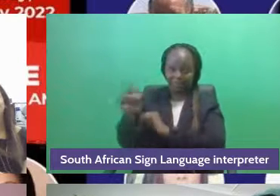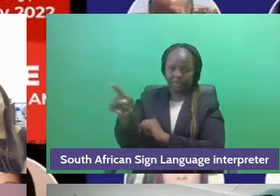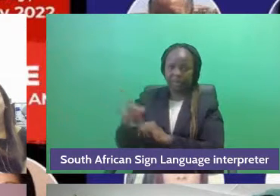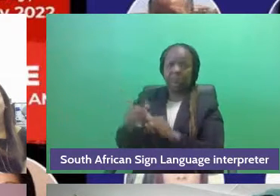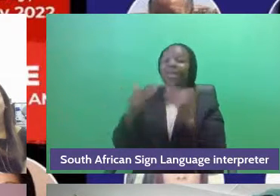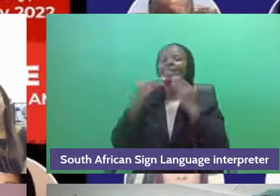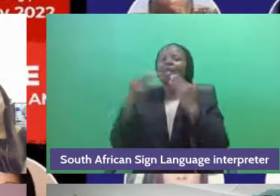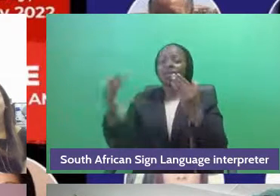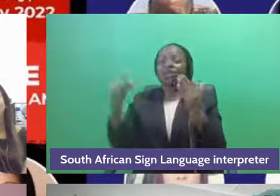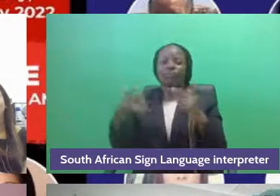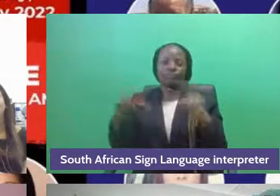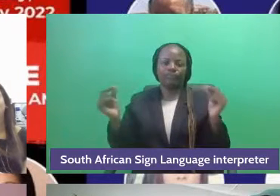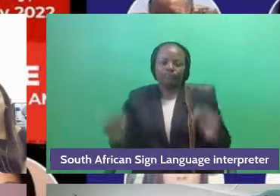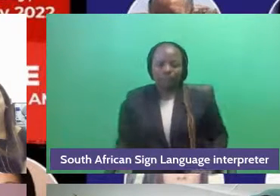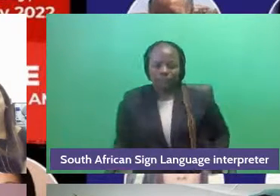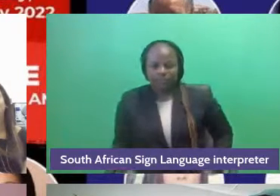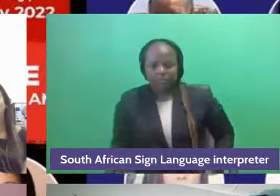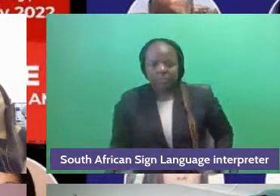Thank you.